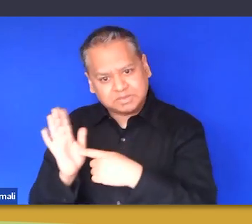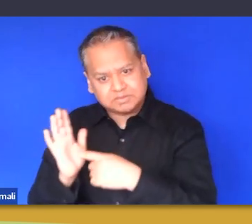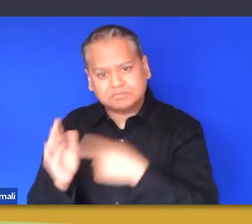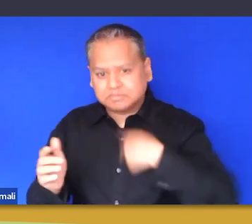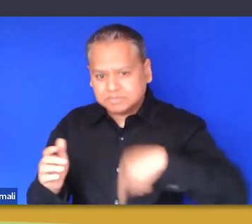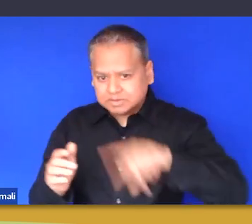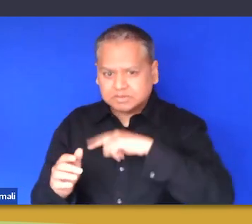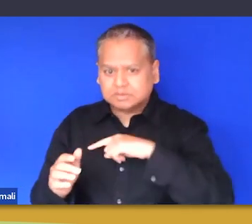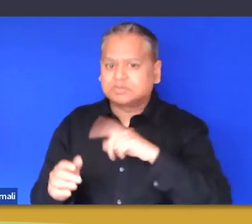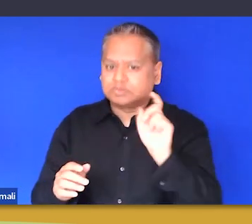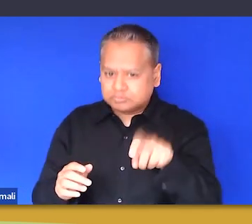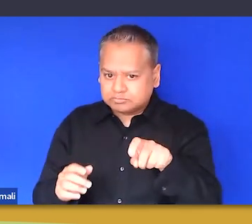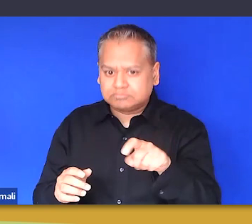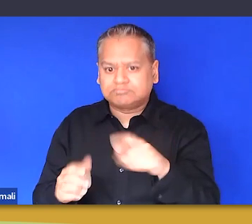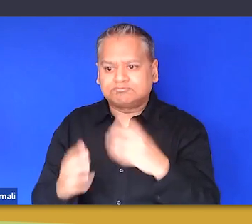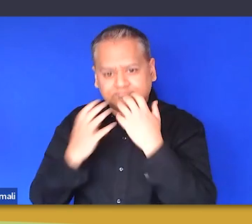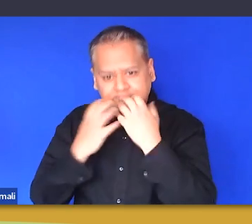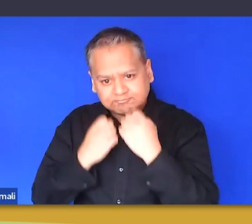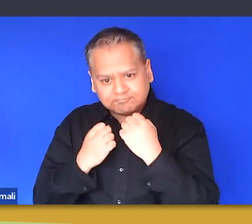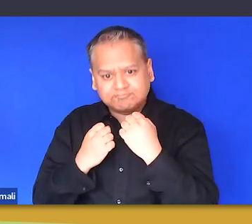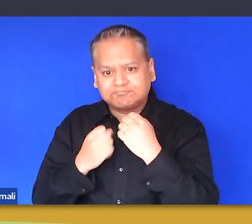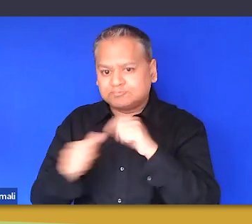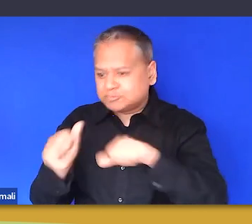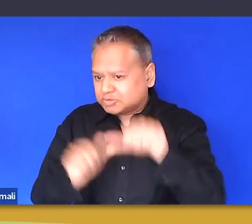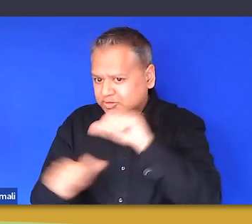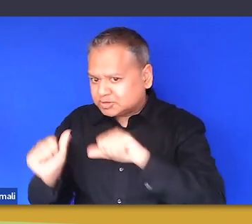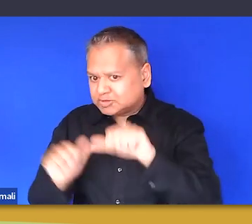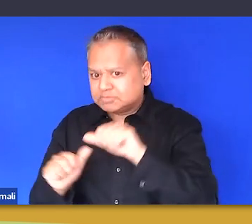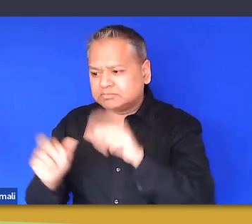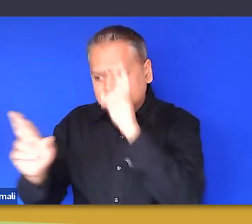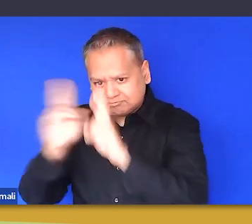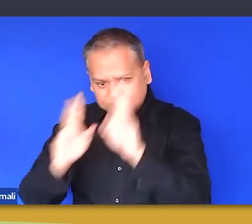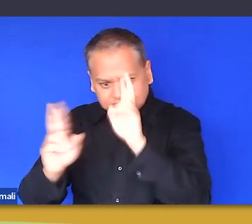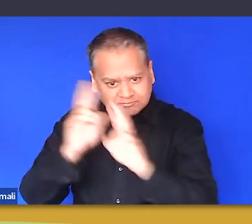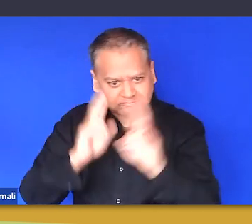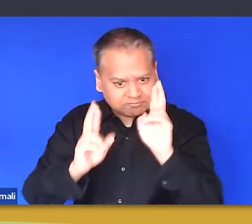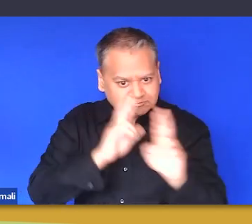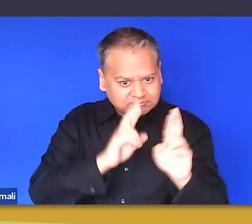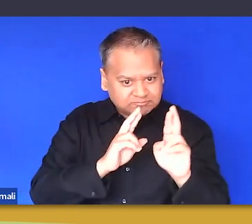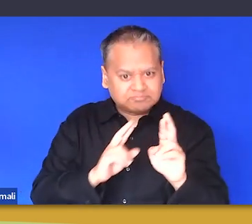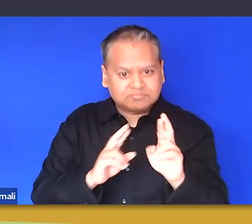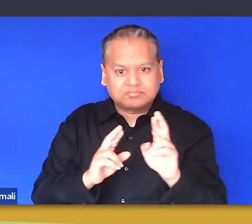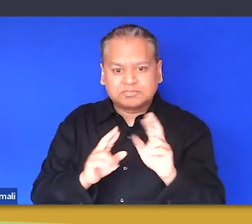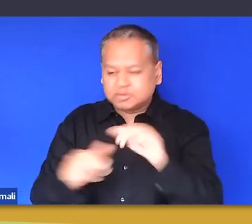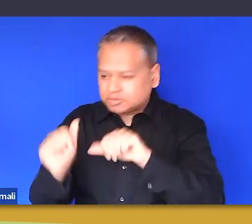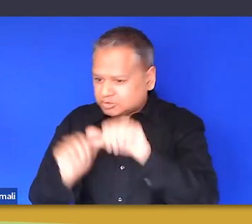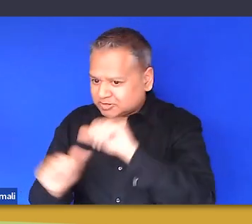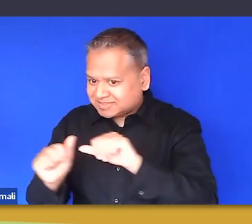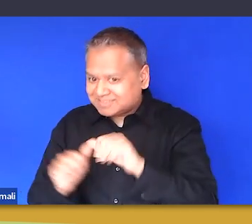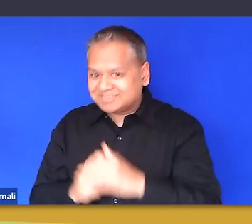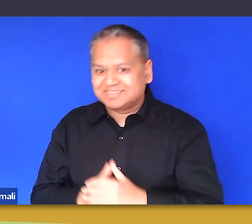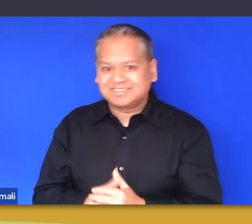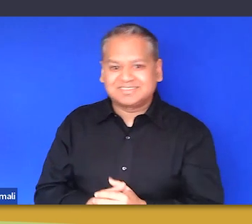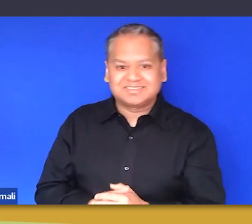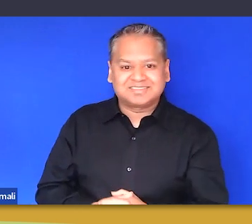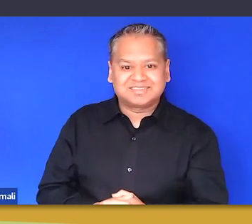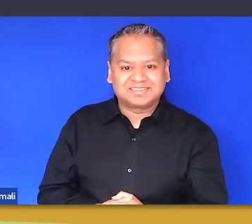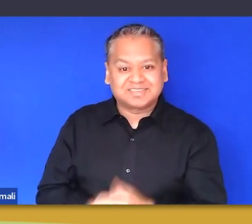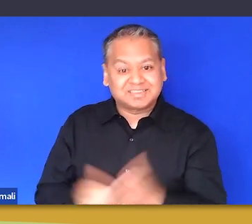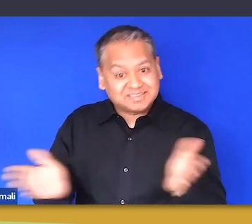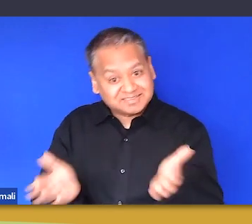and respect. I encourage everyone in the province to join together to fight against racism. It's time to commit